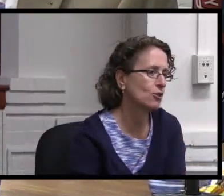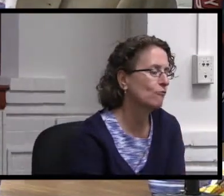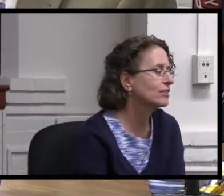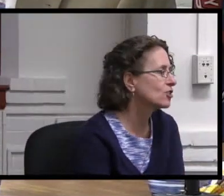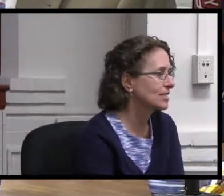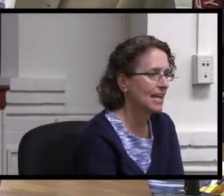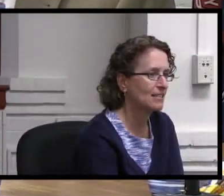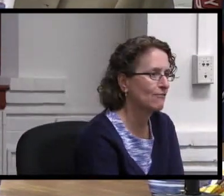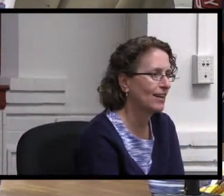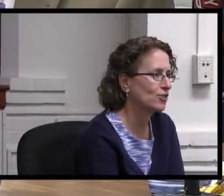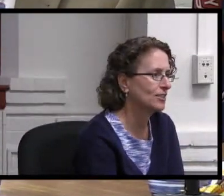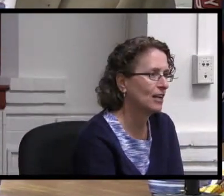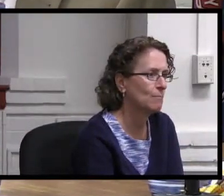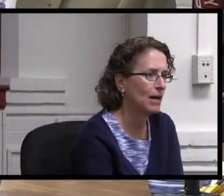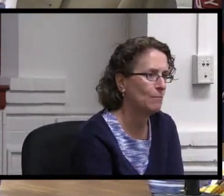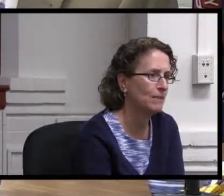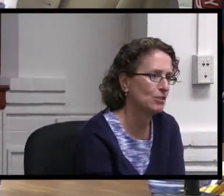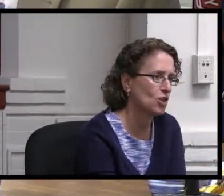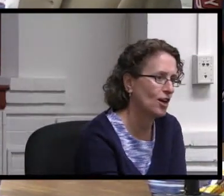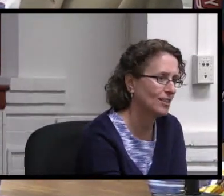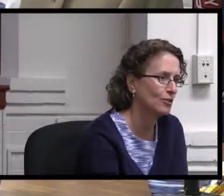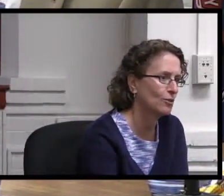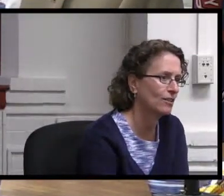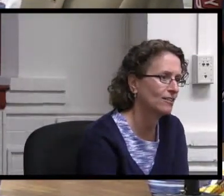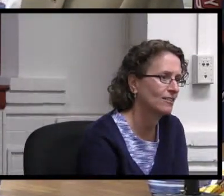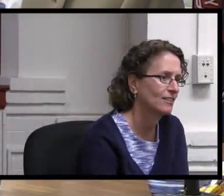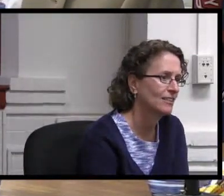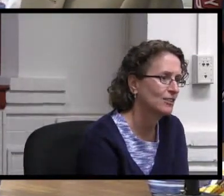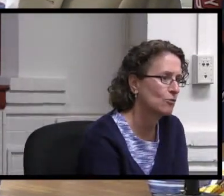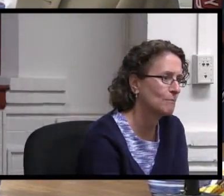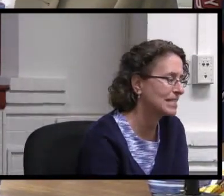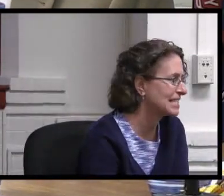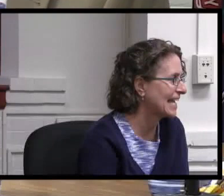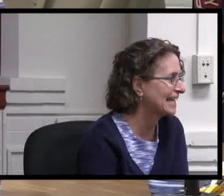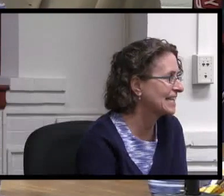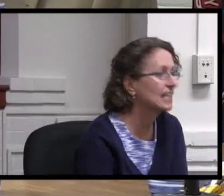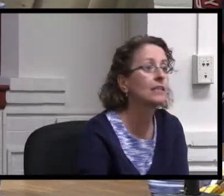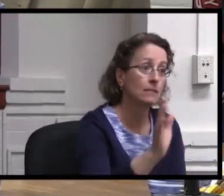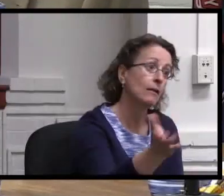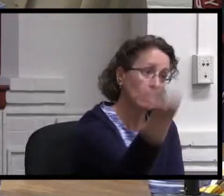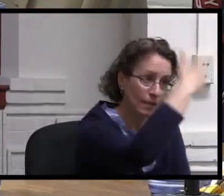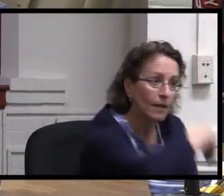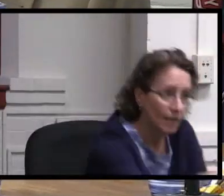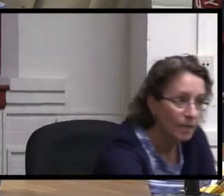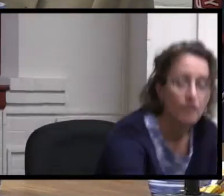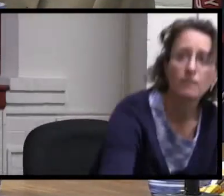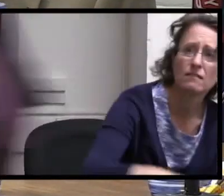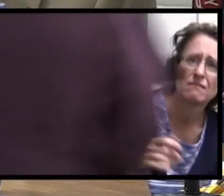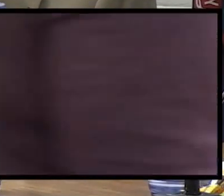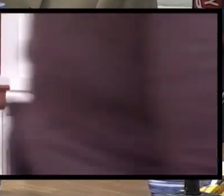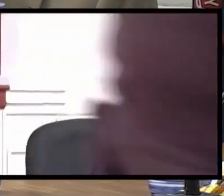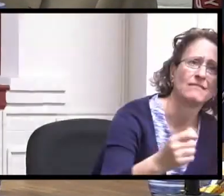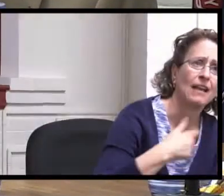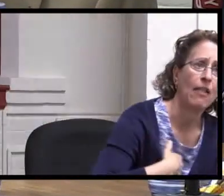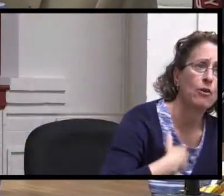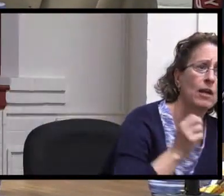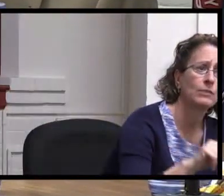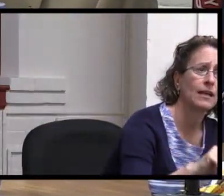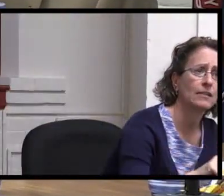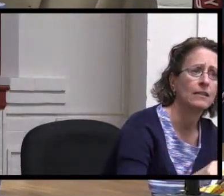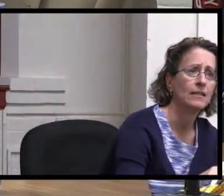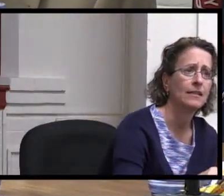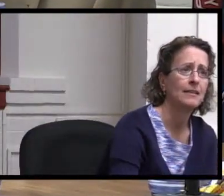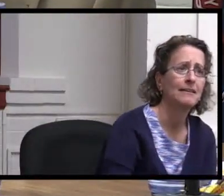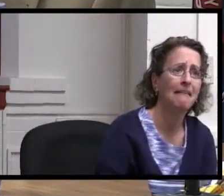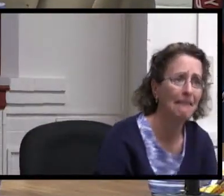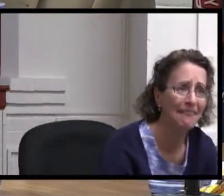Mrs. Drozdova just asked if I should come up and talk, or do you want me to say yes. Yes, if you come up to the